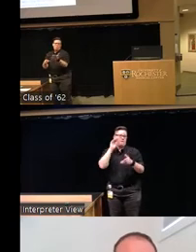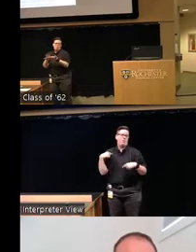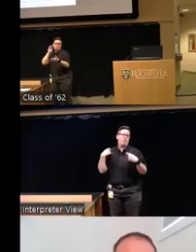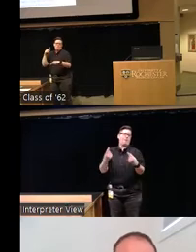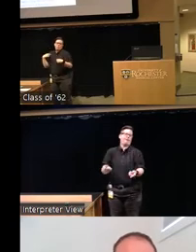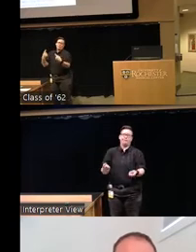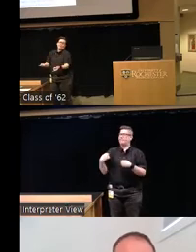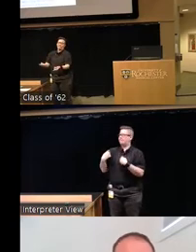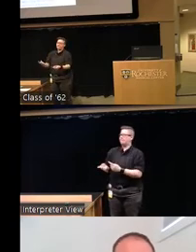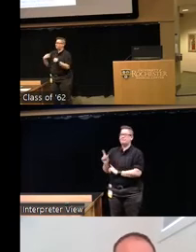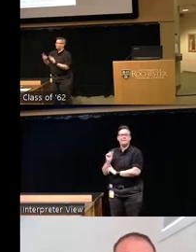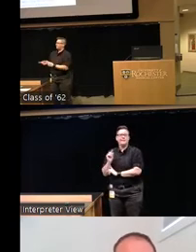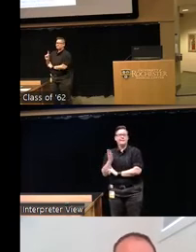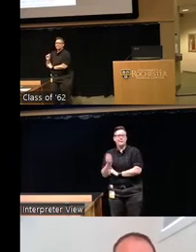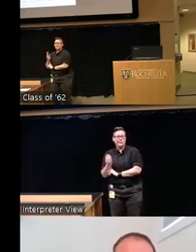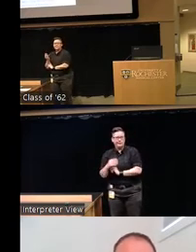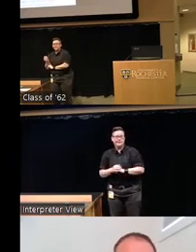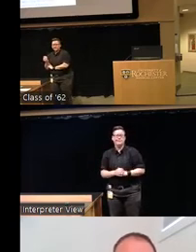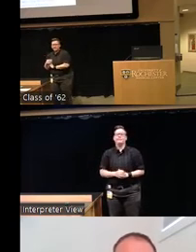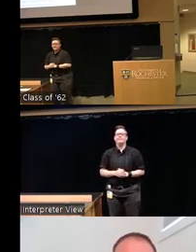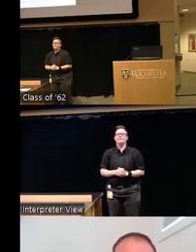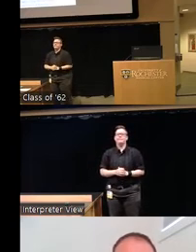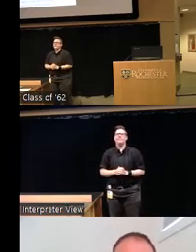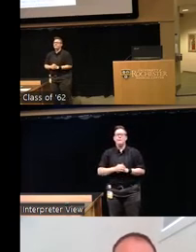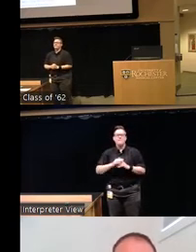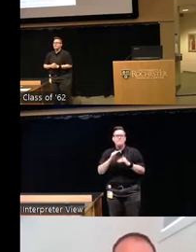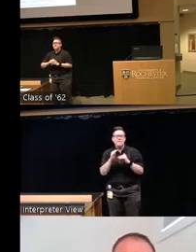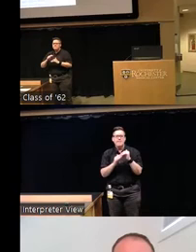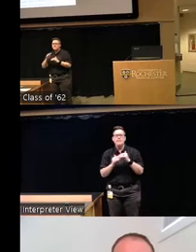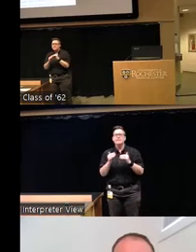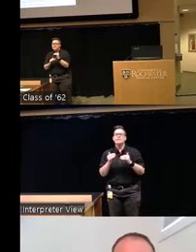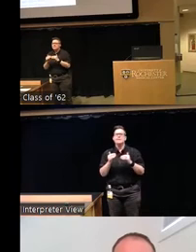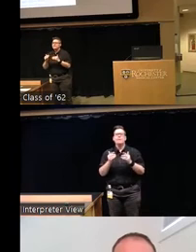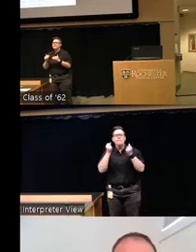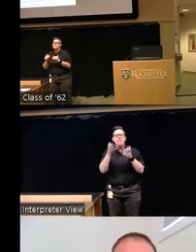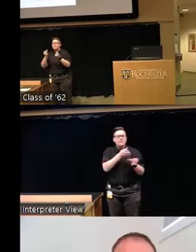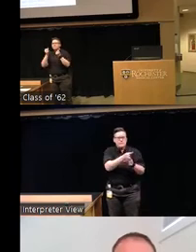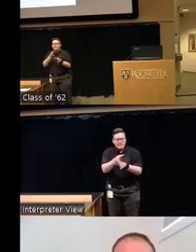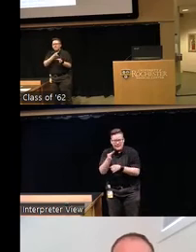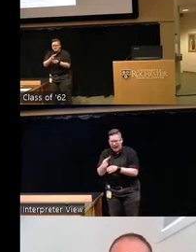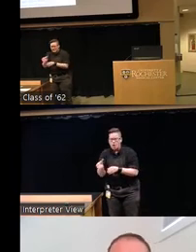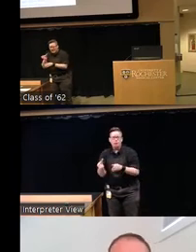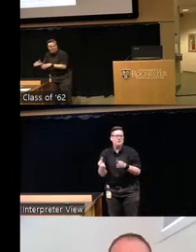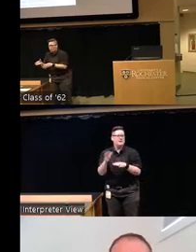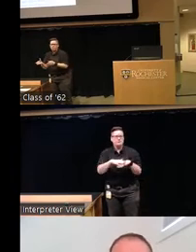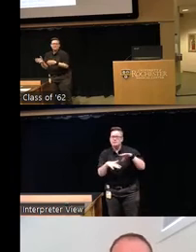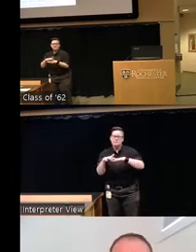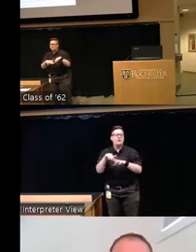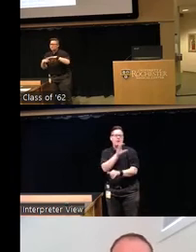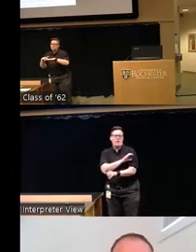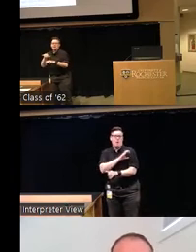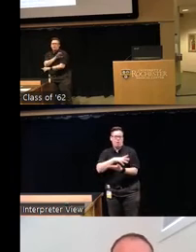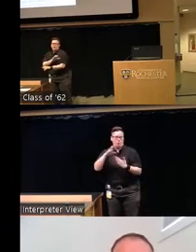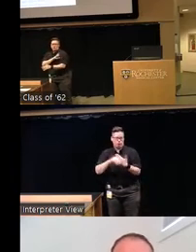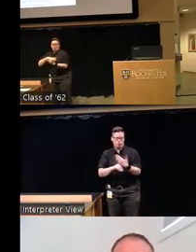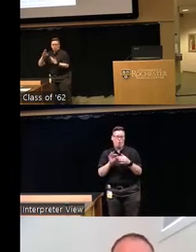since 2014 in building a multidisciplinary and interdisciplinary clinical program in